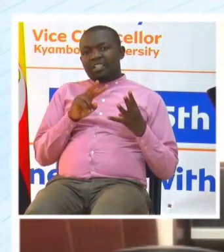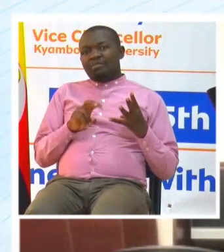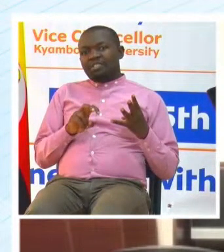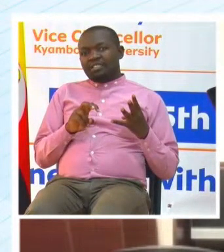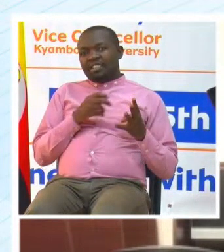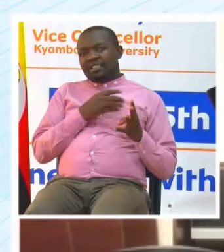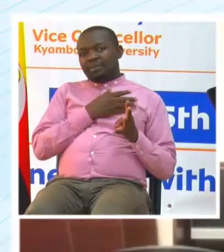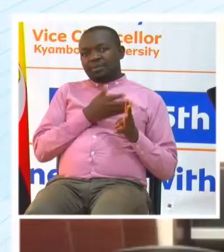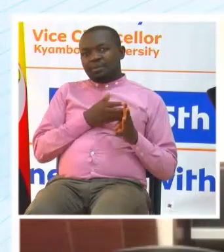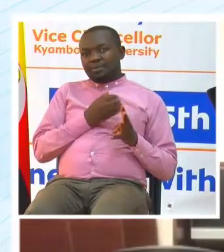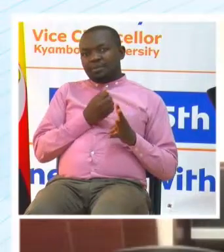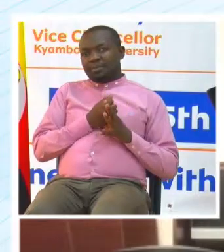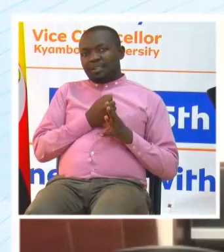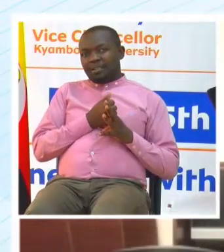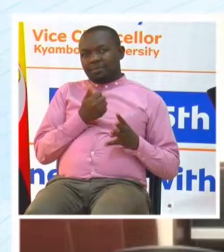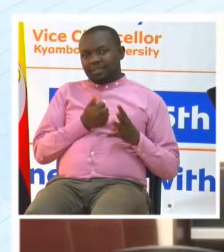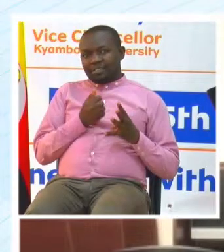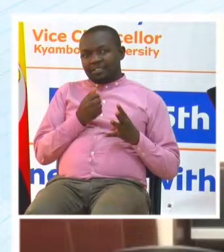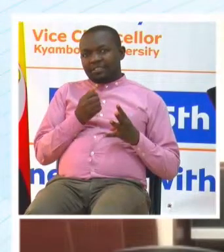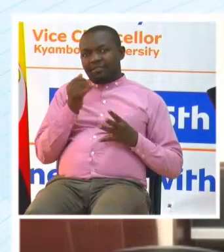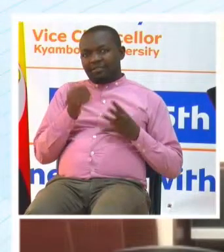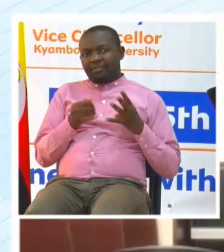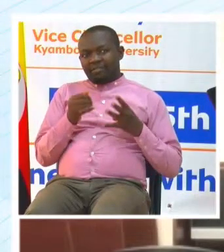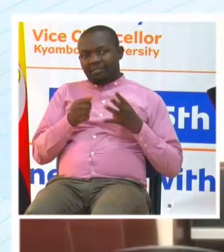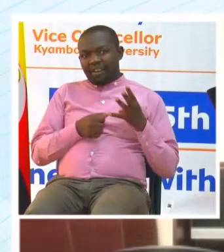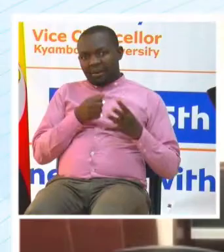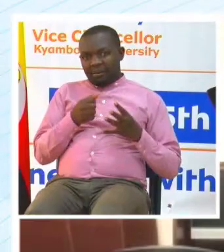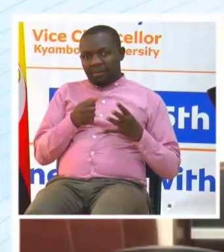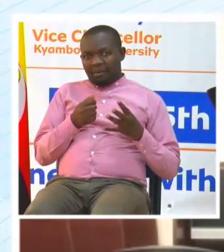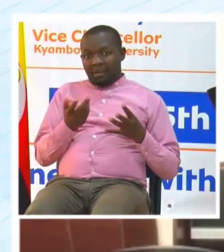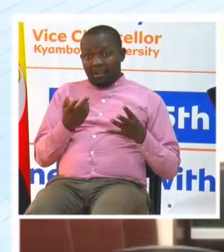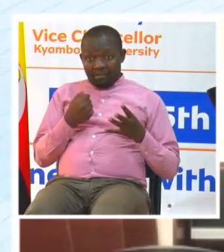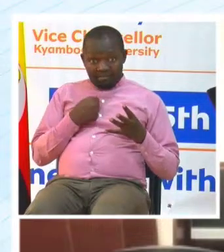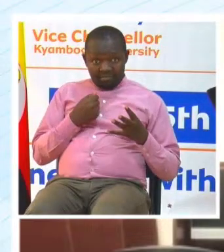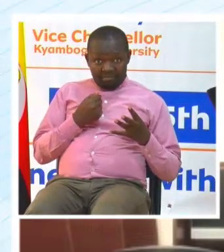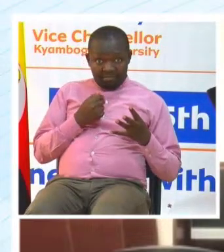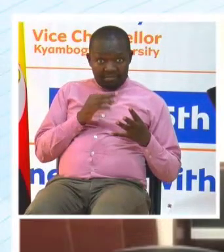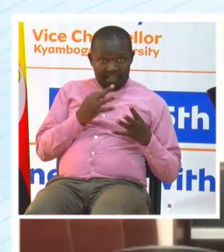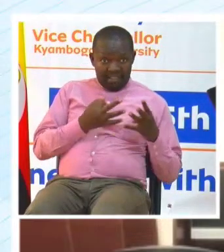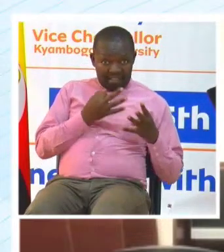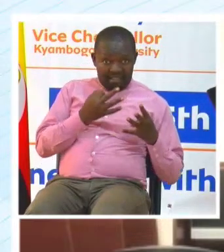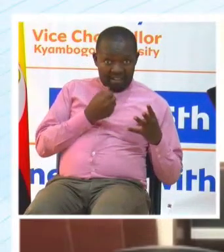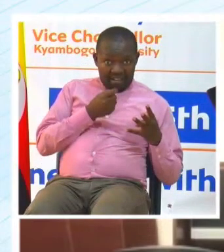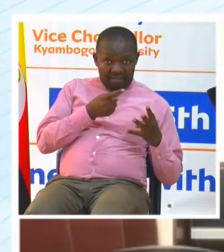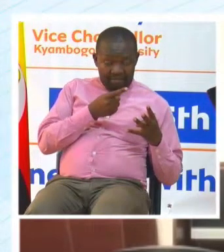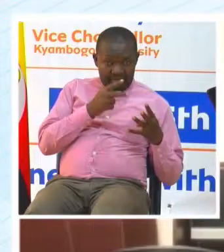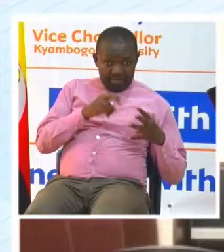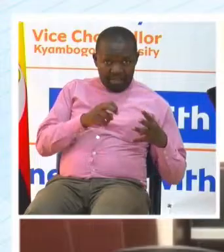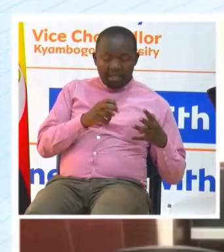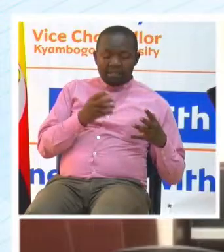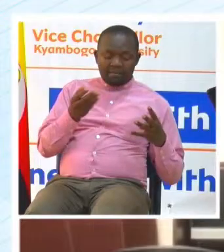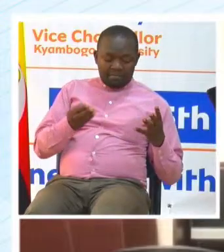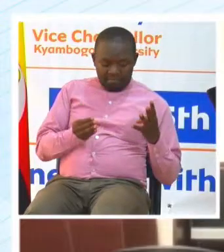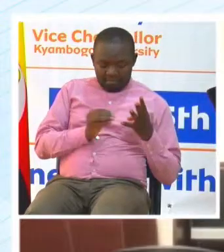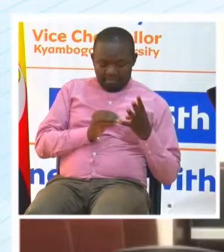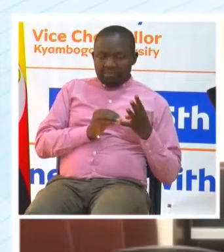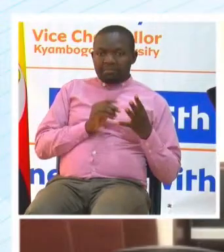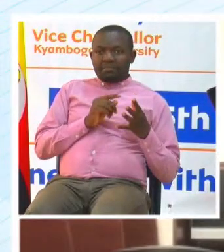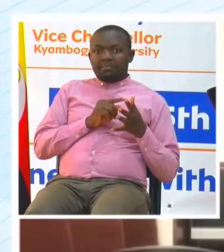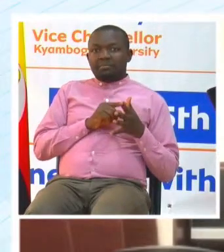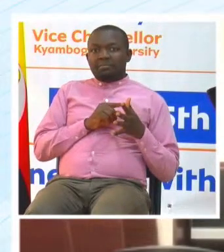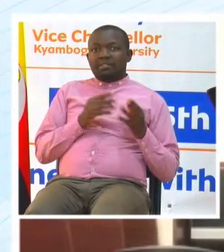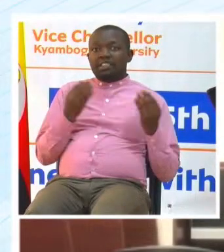final year research, third year research if you did any. Then it should contain your internship.